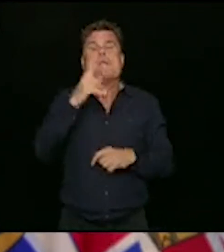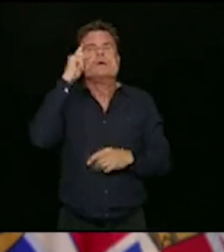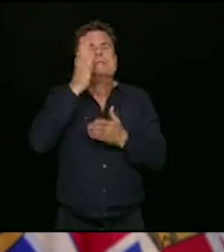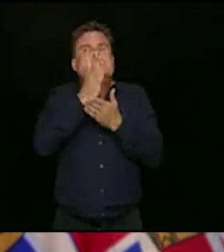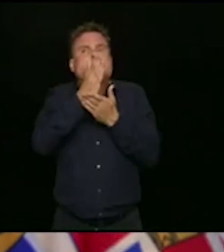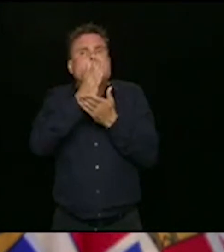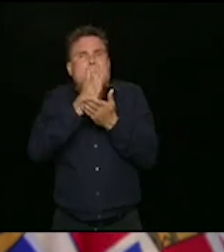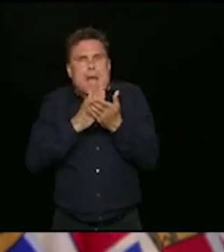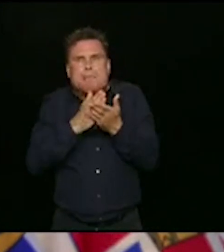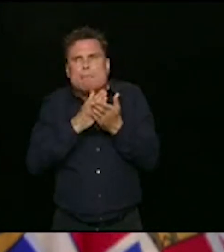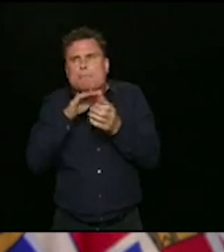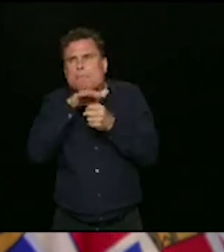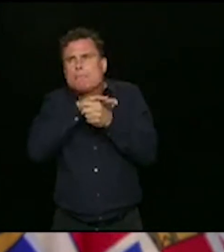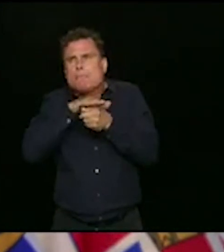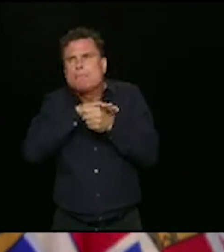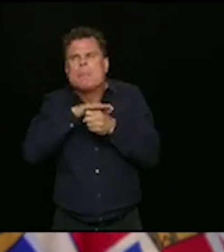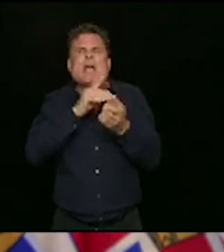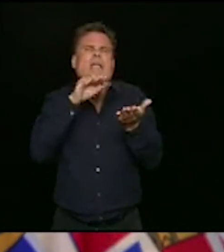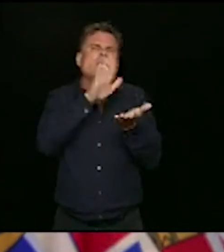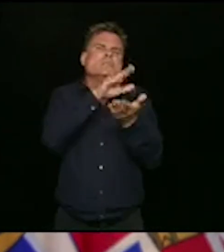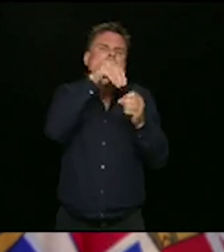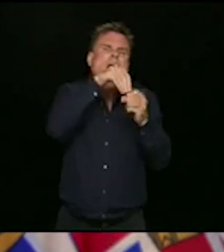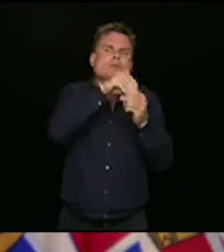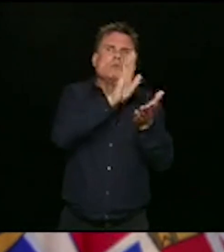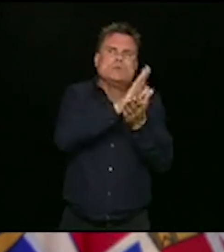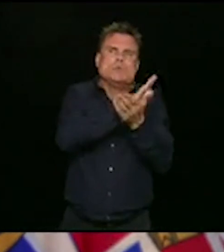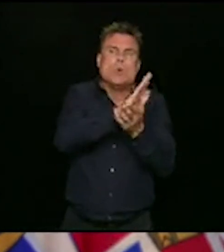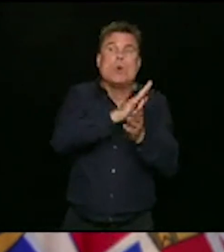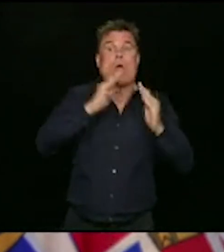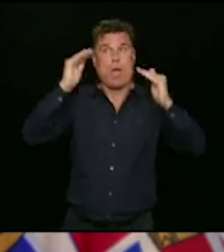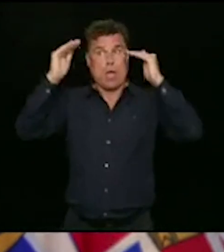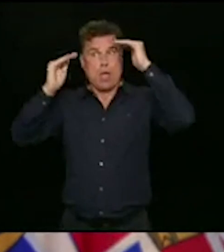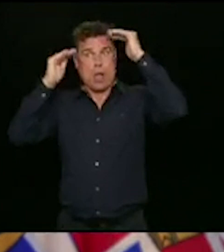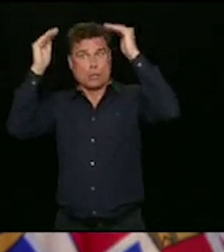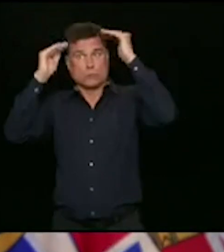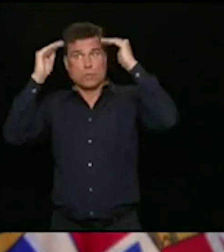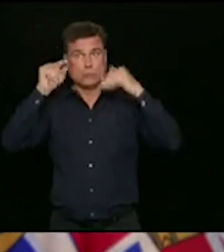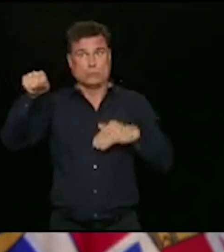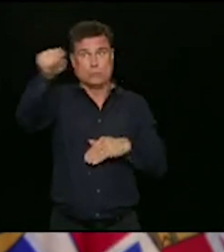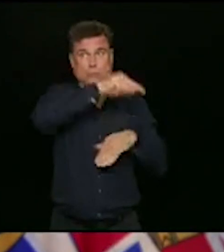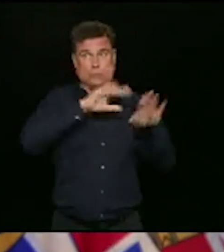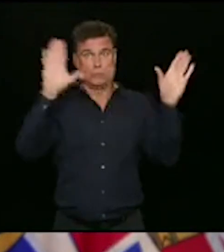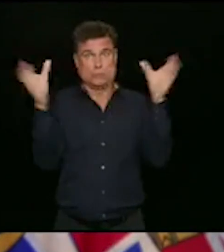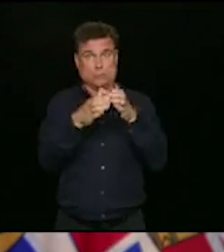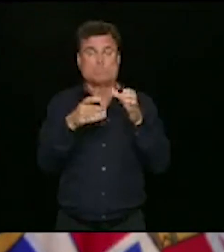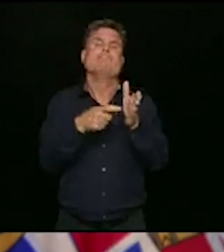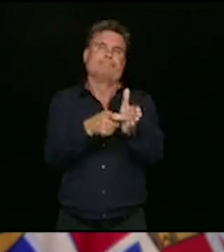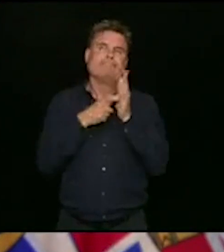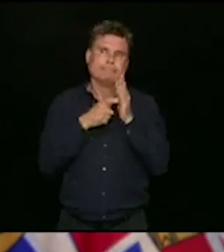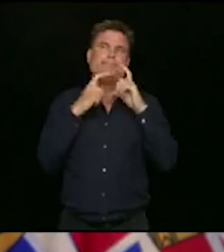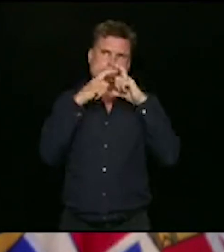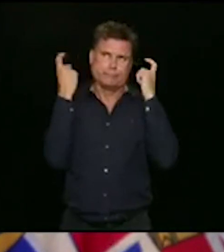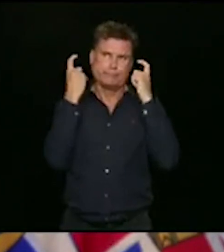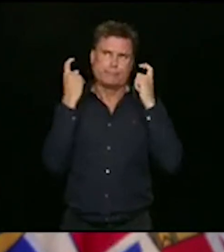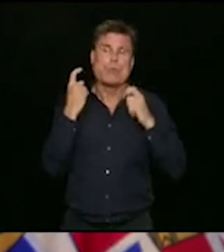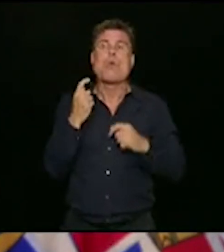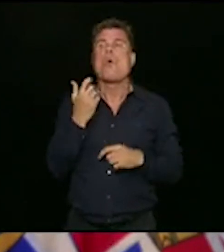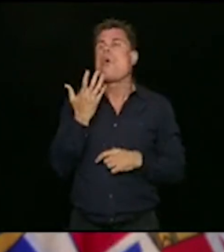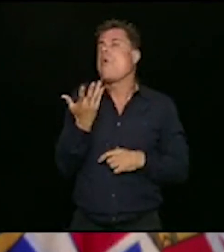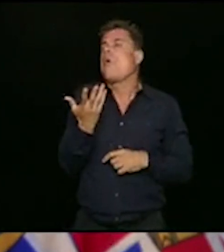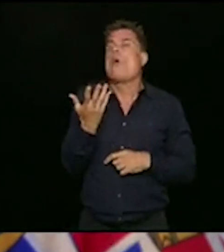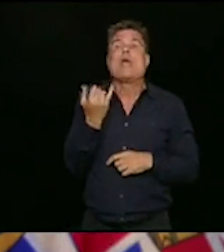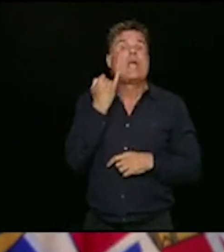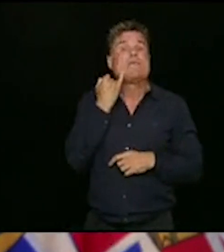in certain aspects of school being important, particularly where adults are together and where children can't maintain those